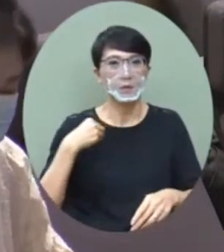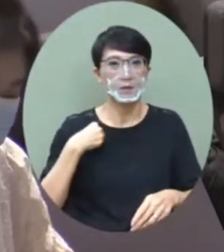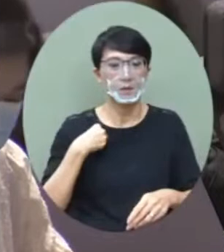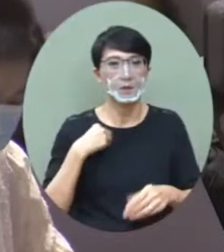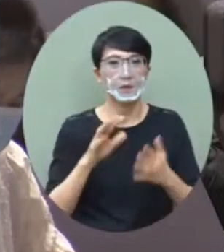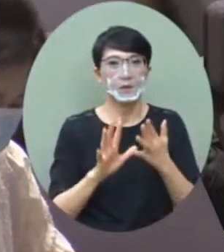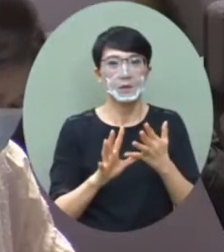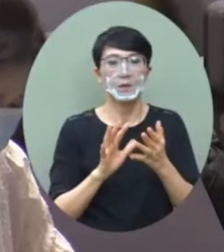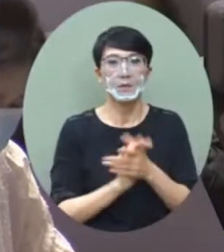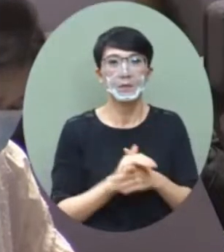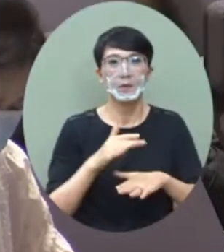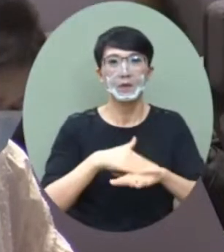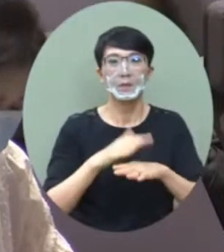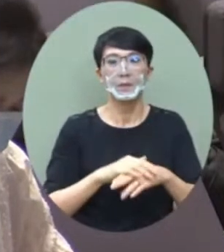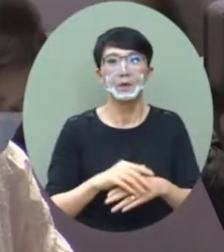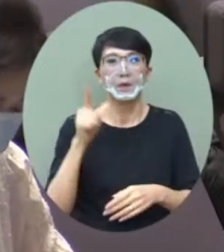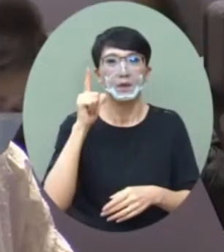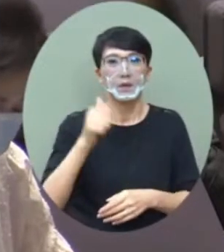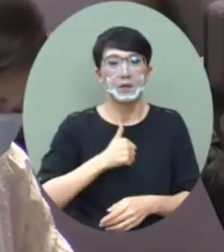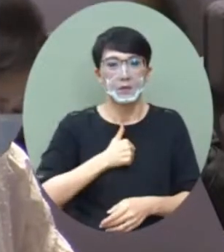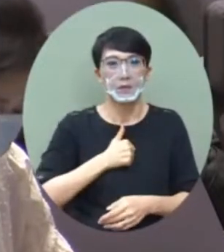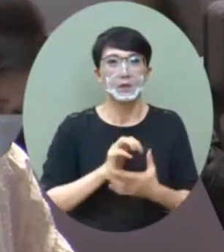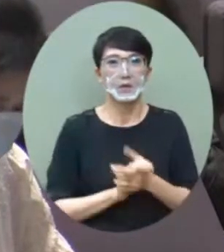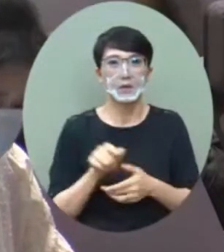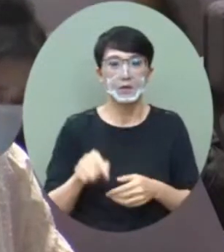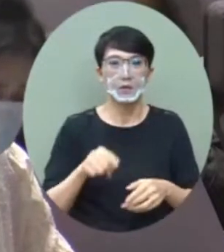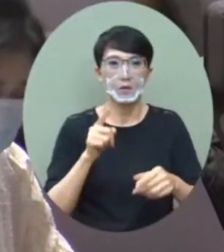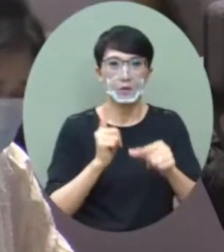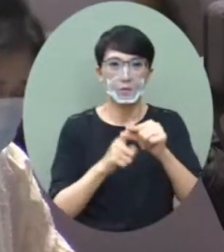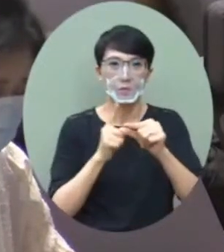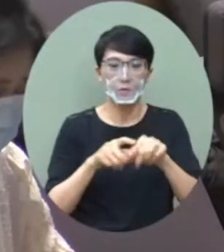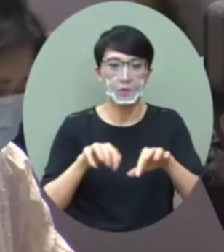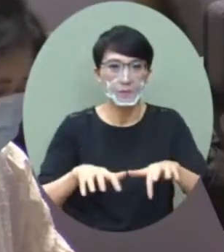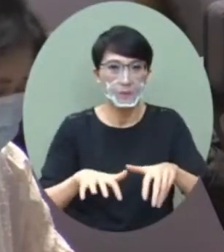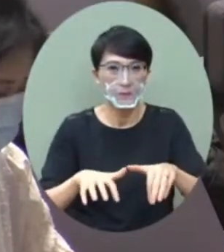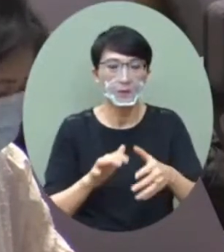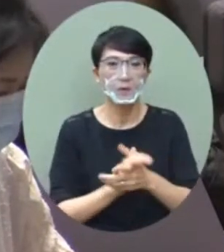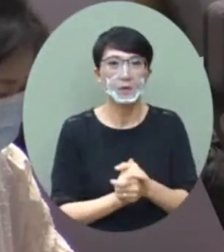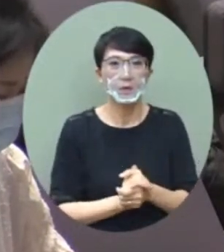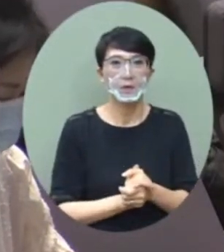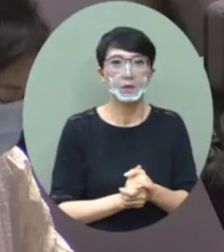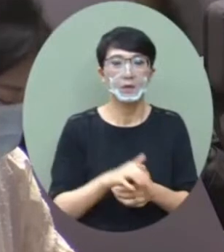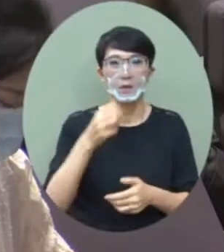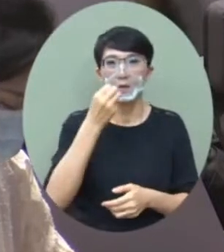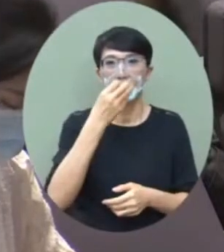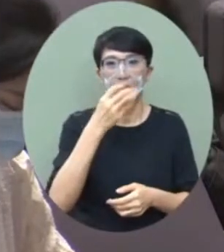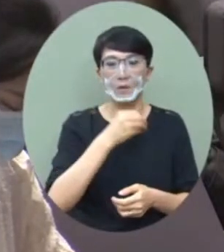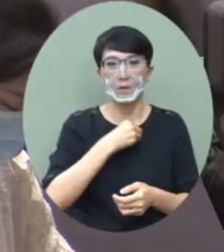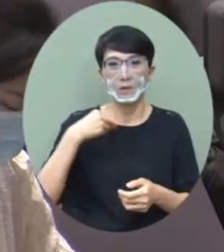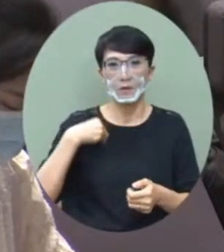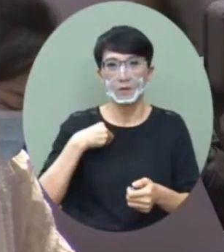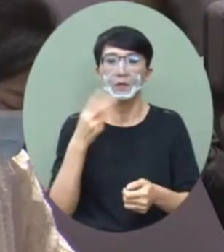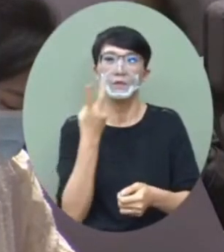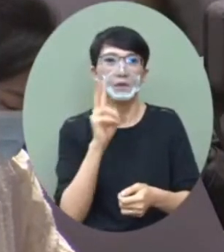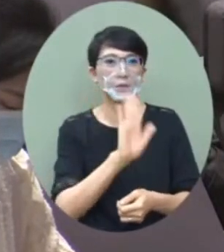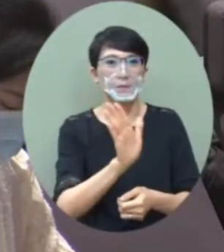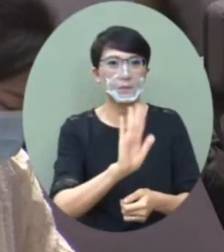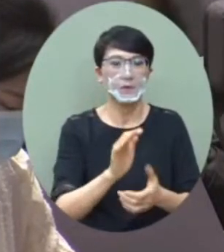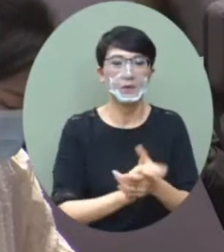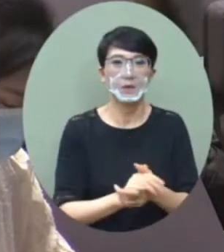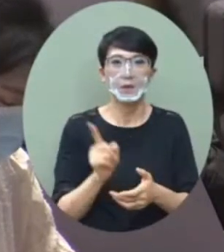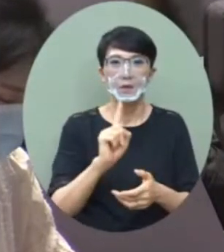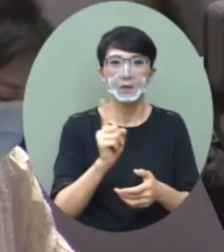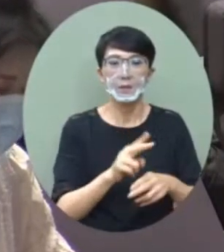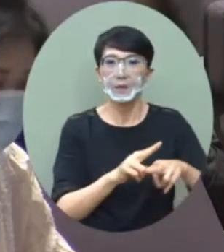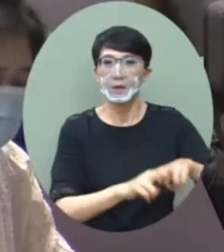transferring them to new homes lead to a new outbreak, what would happen? Dr. Lau said the mainland medical support team